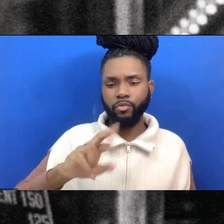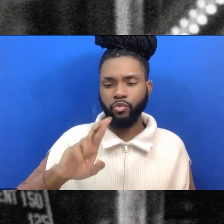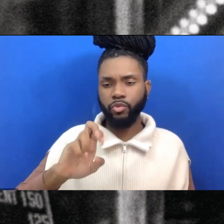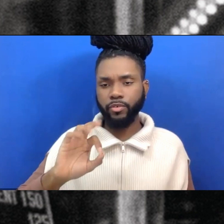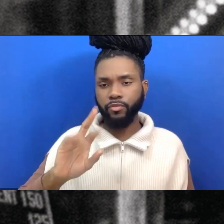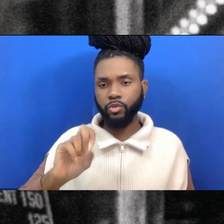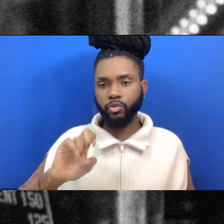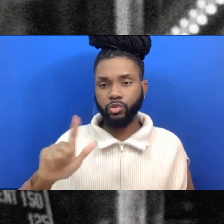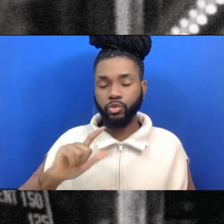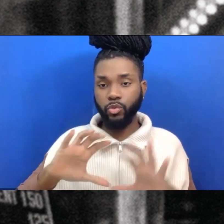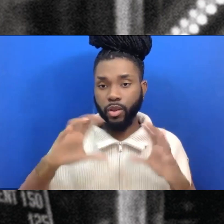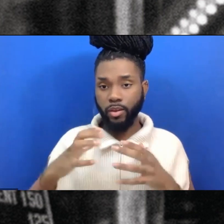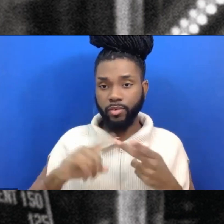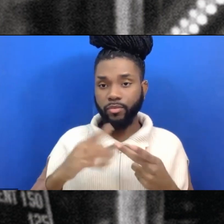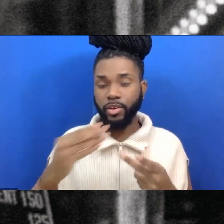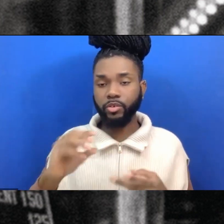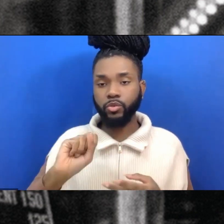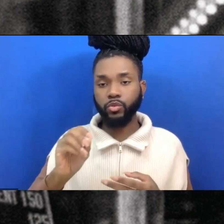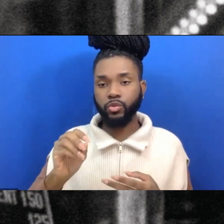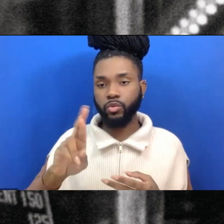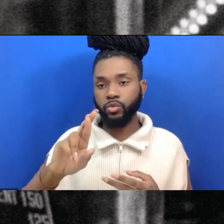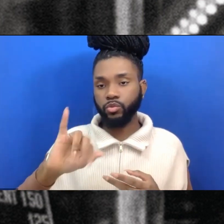the Sojourner Project.